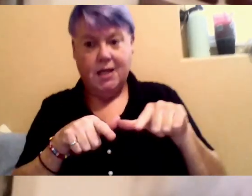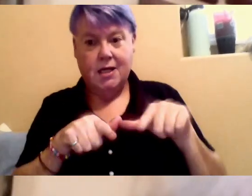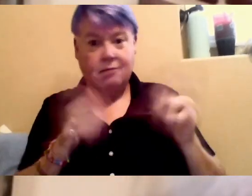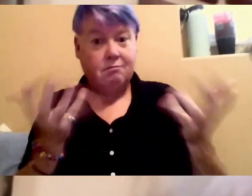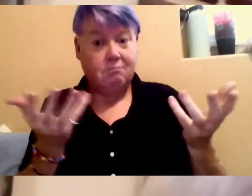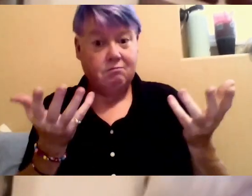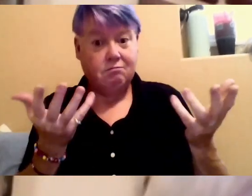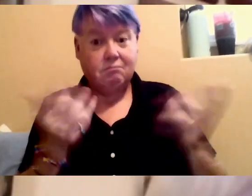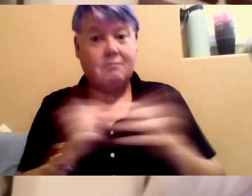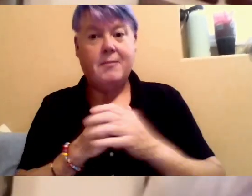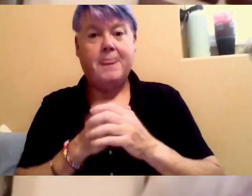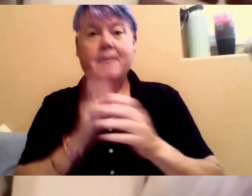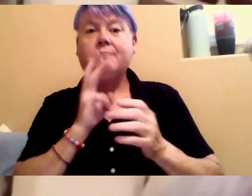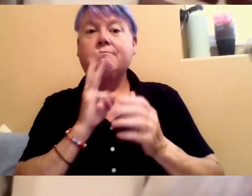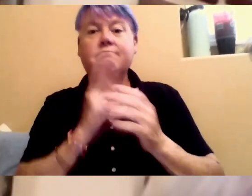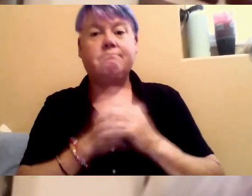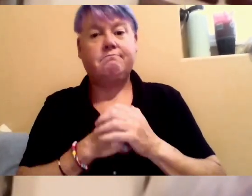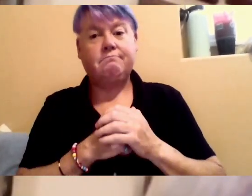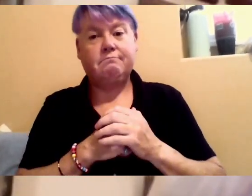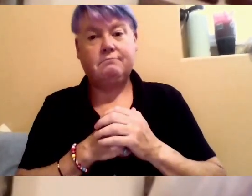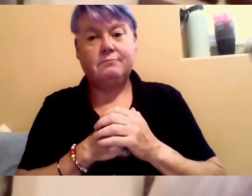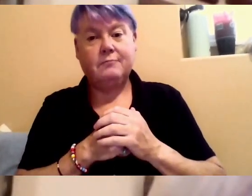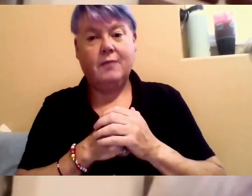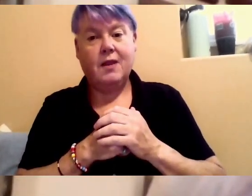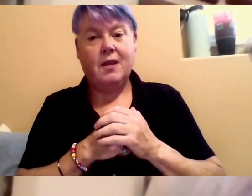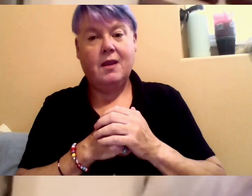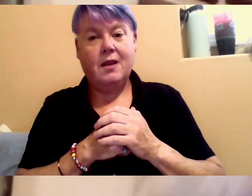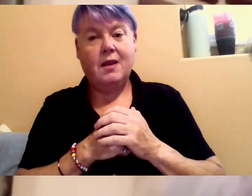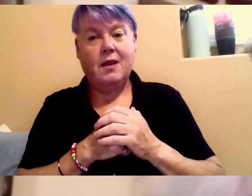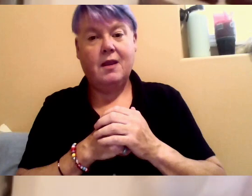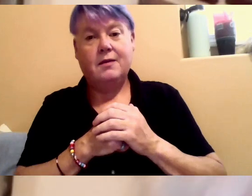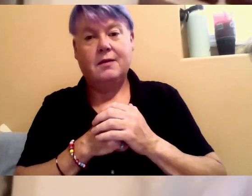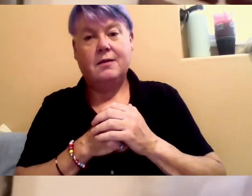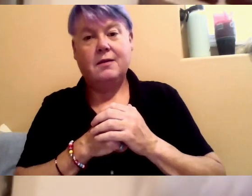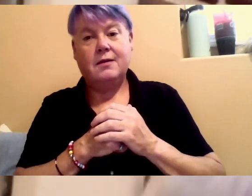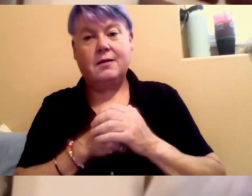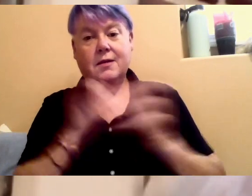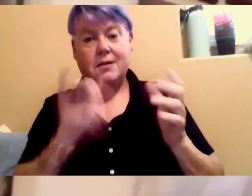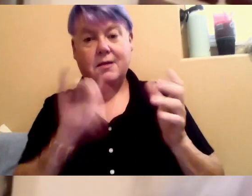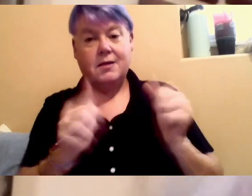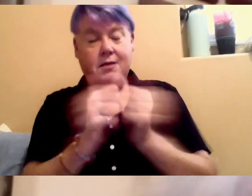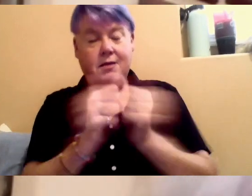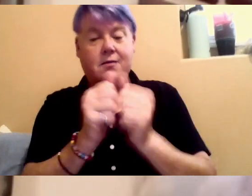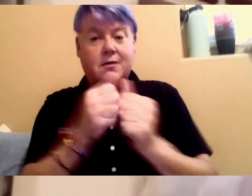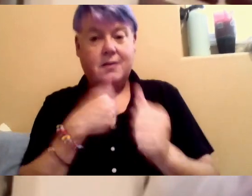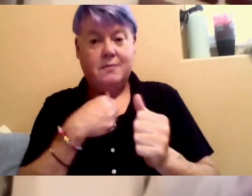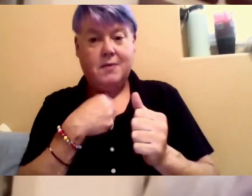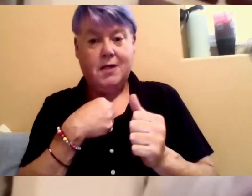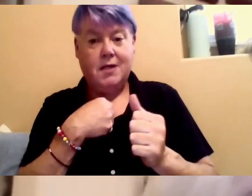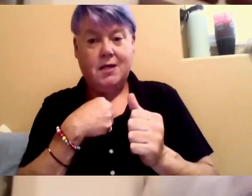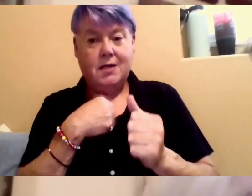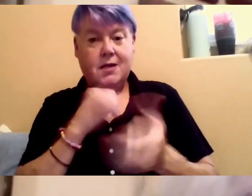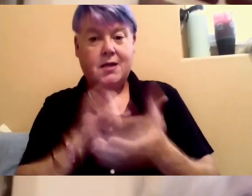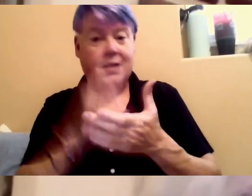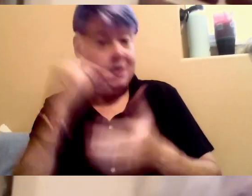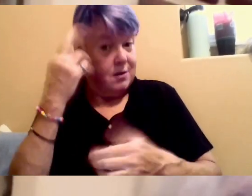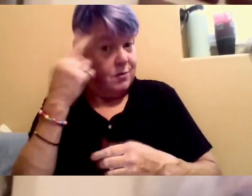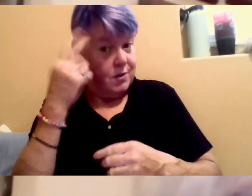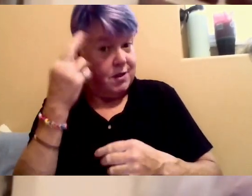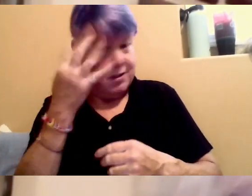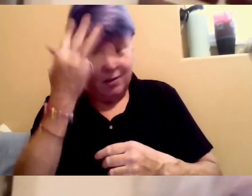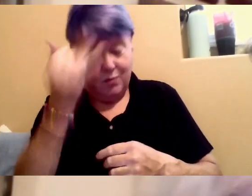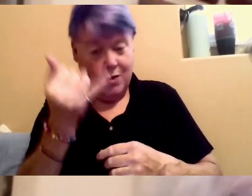know, and it's just, it stays with me. And that is the reason why I